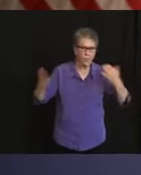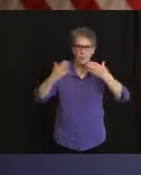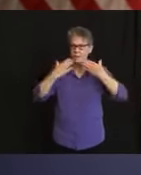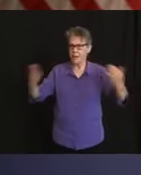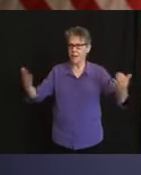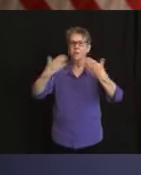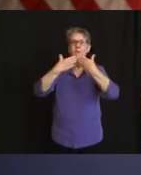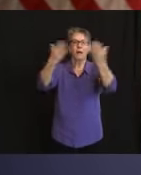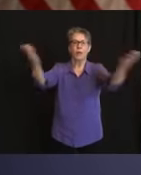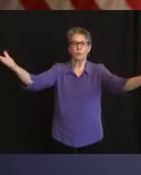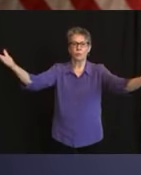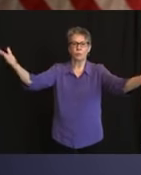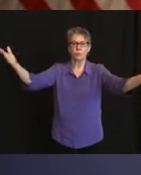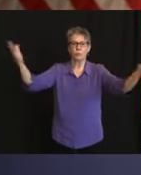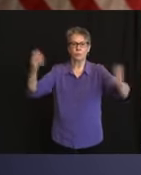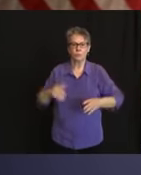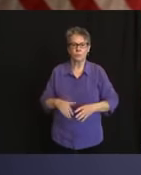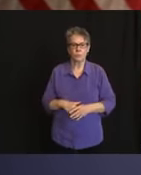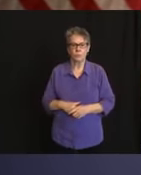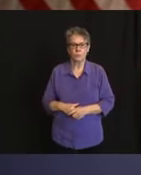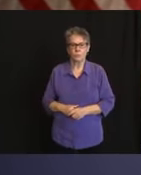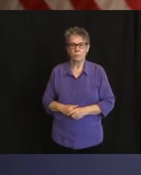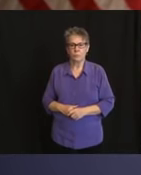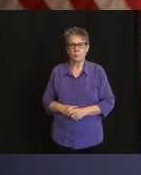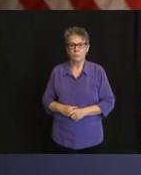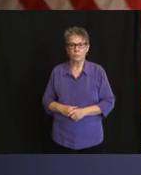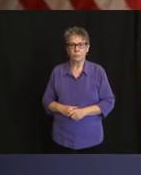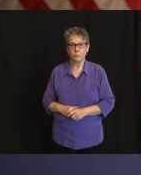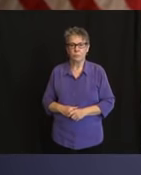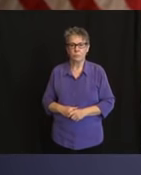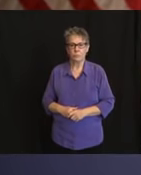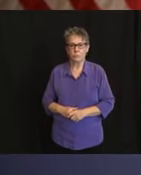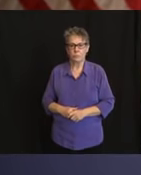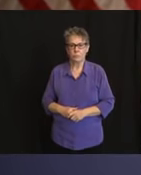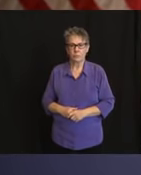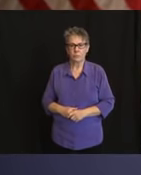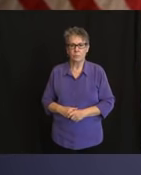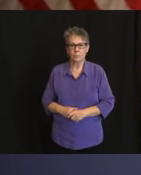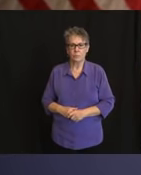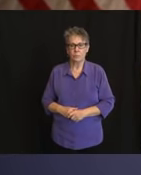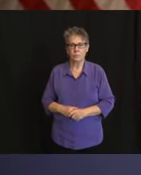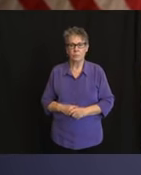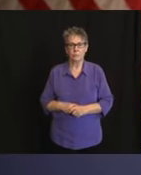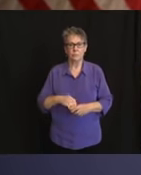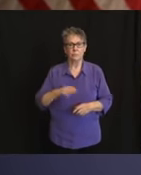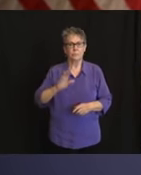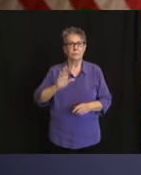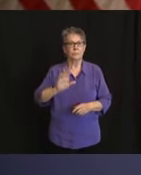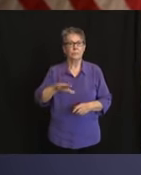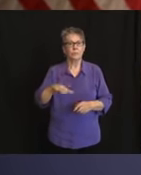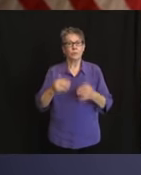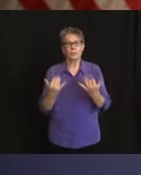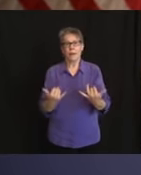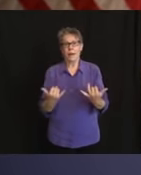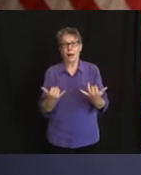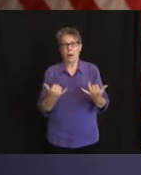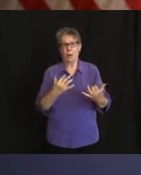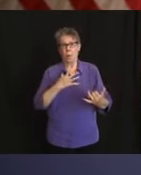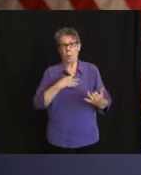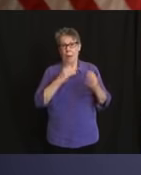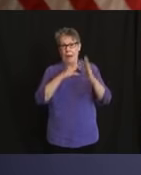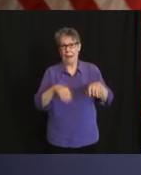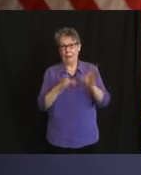we know of in terms of a White House VTC tomorrow. So unless Dan or colleagues let us know otherwise, we're